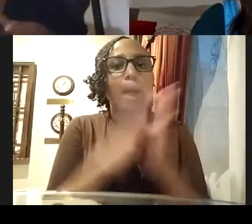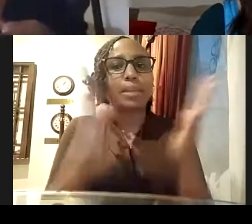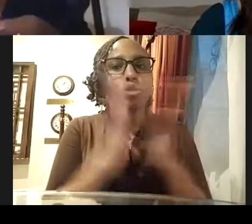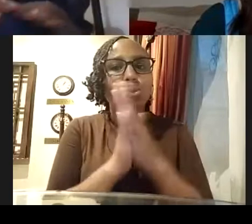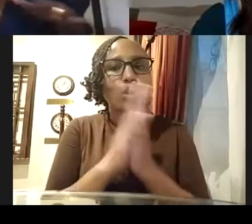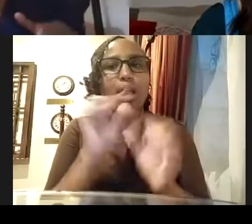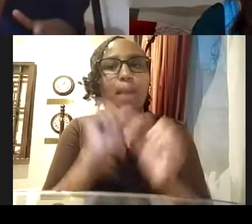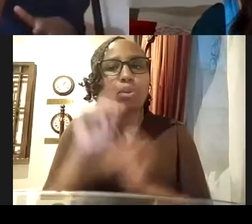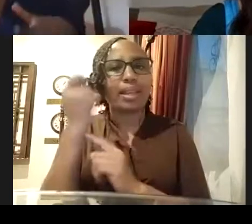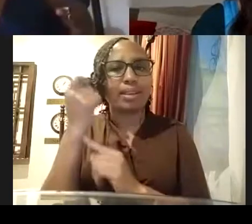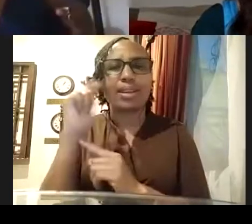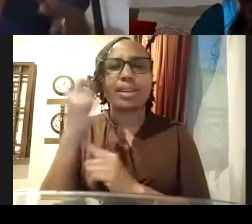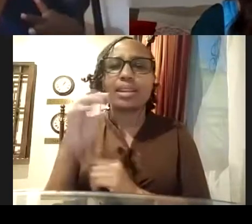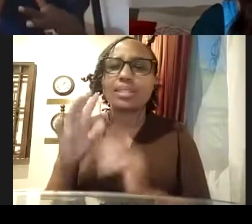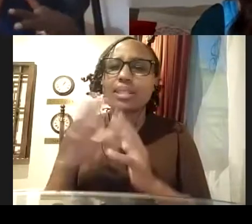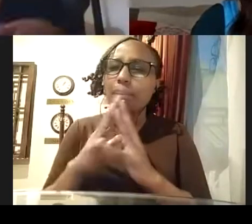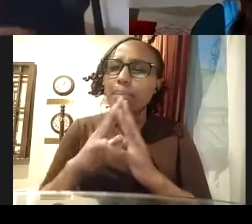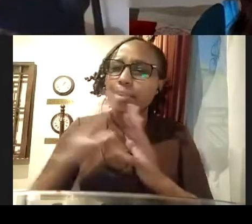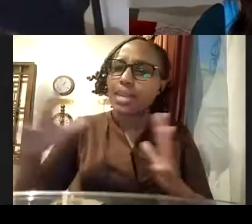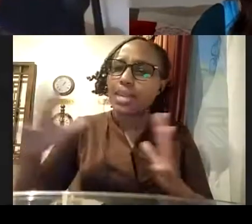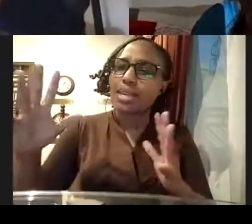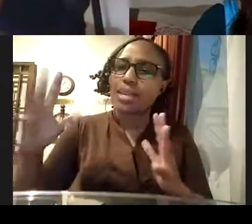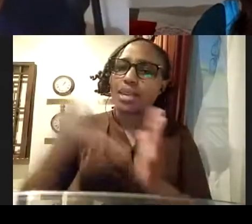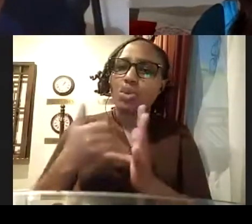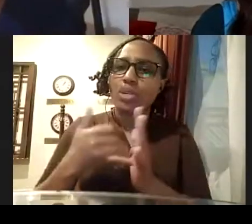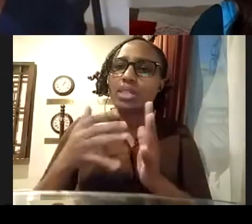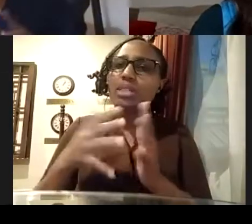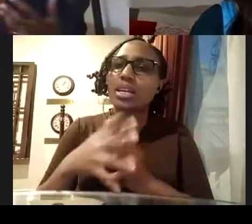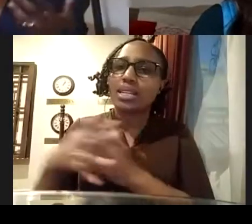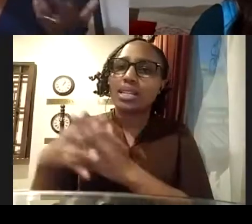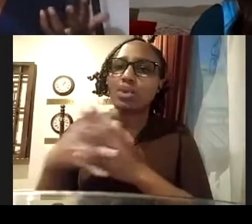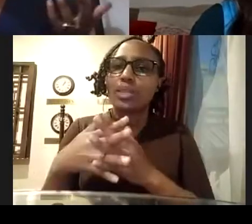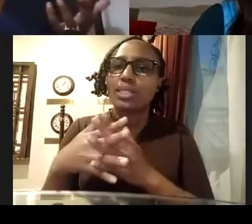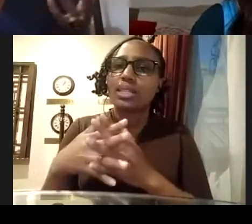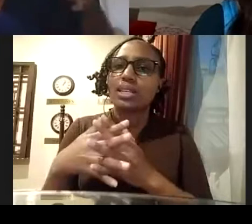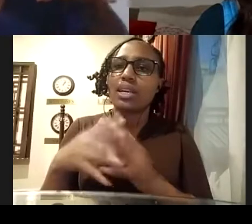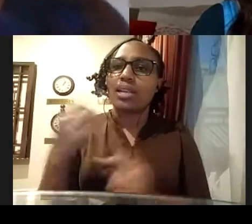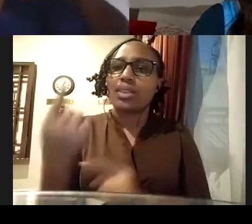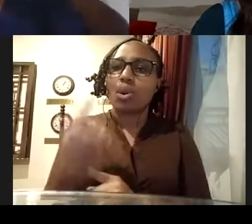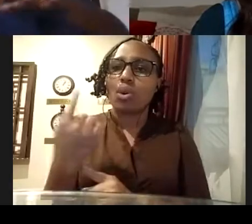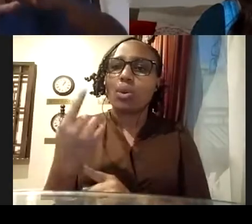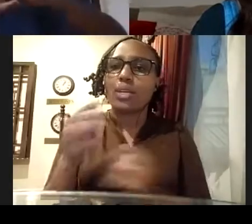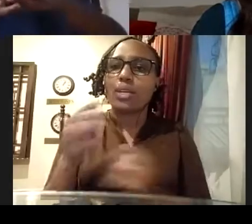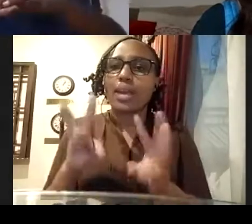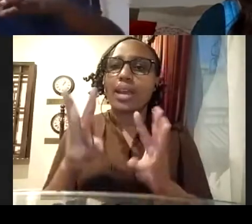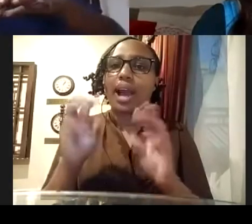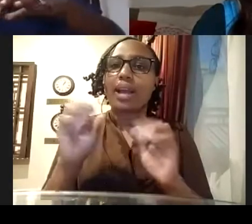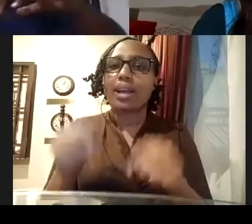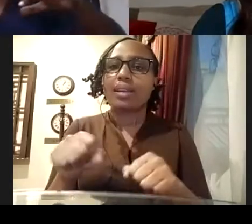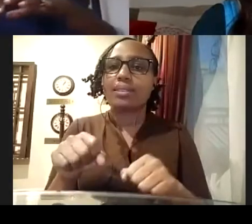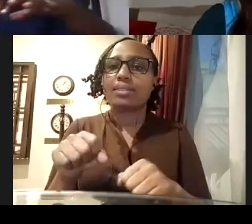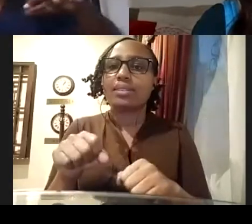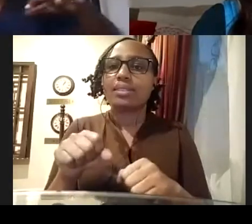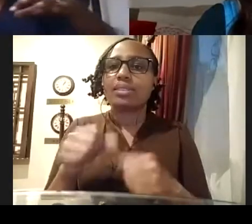big, and Kenyans live everywhere, including in the US. And the only way that I could take the readers to different parts